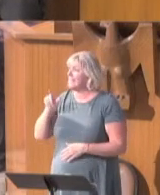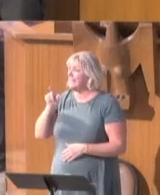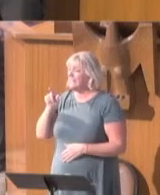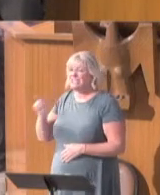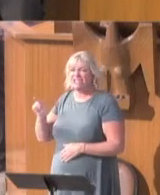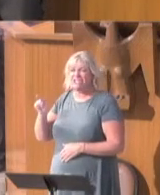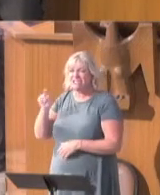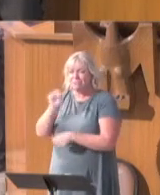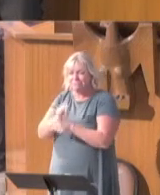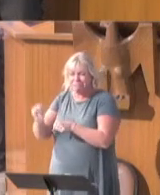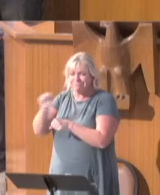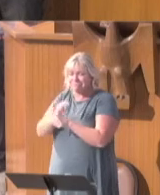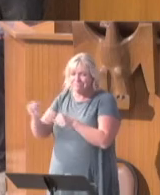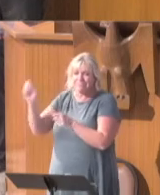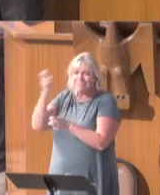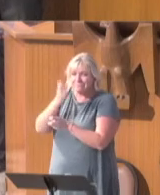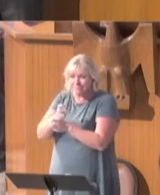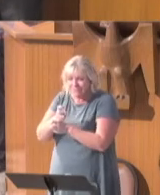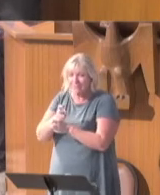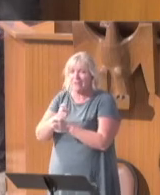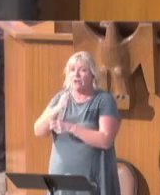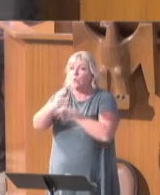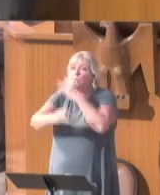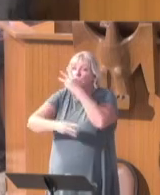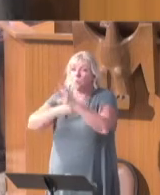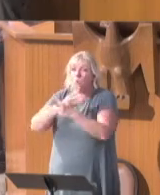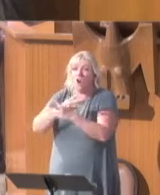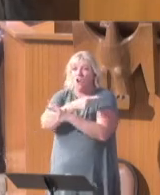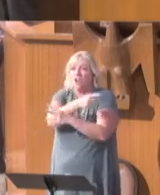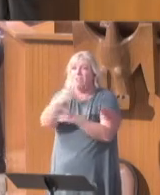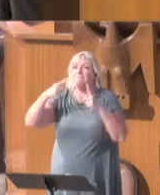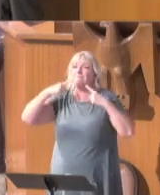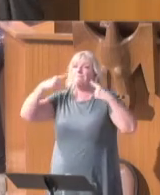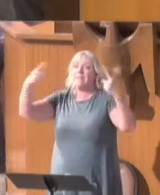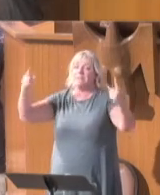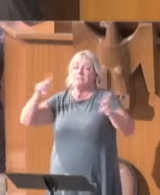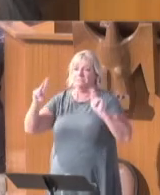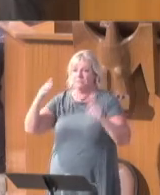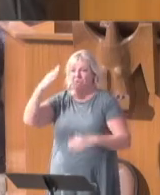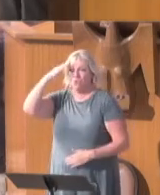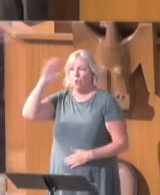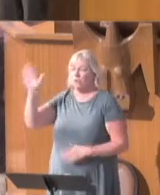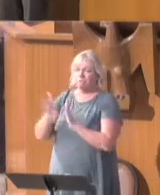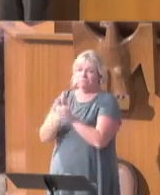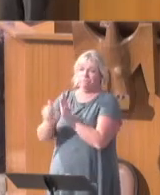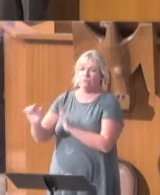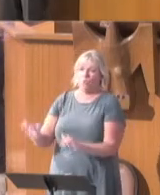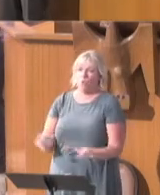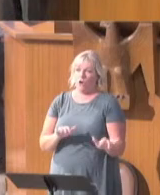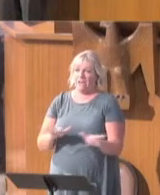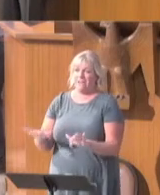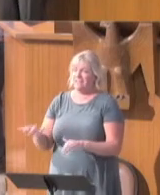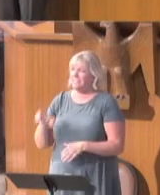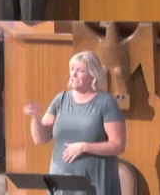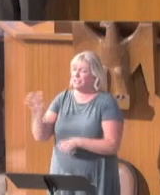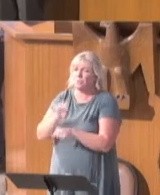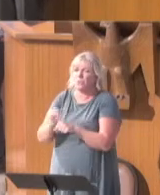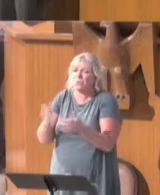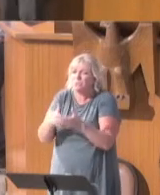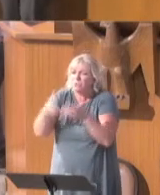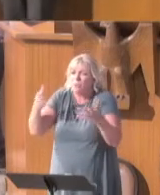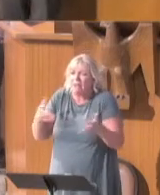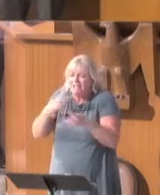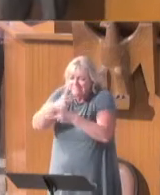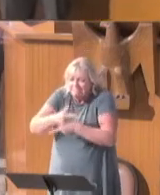much work, and she is known around the world for her talents on this organ. And she does so much work to shepherd its care,